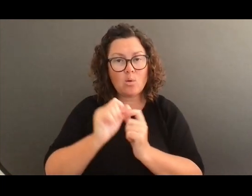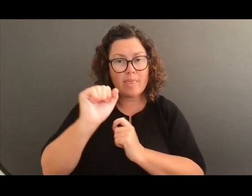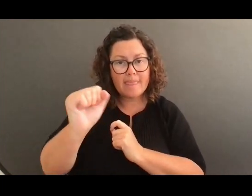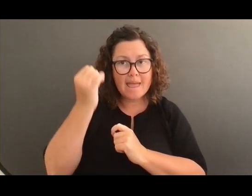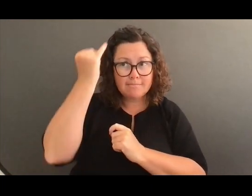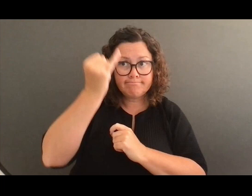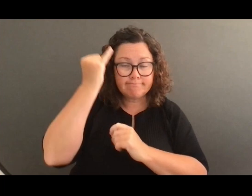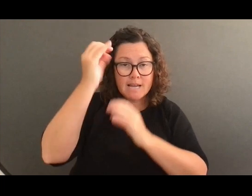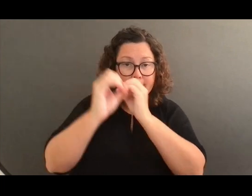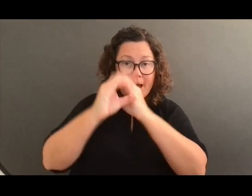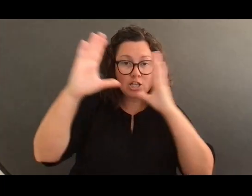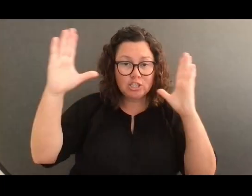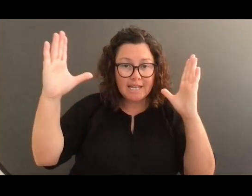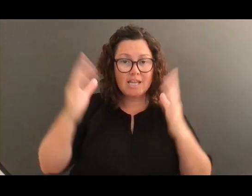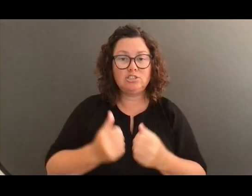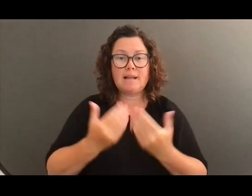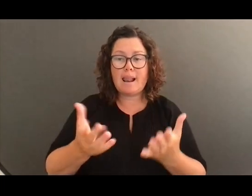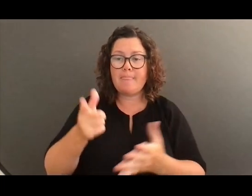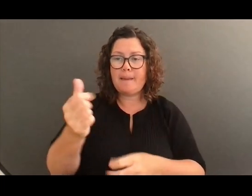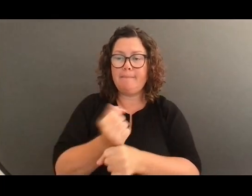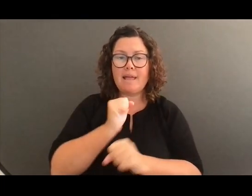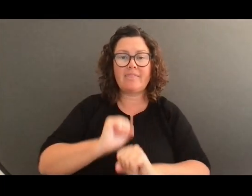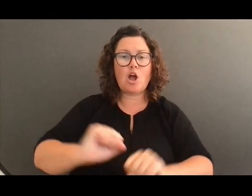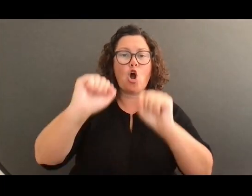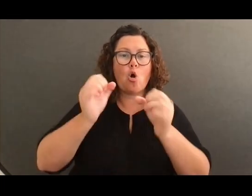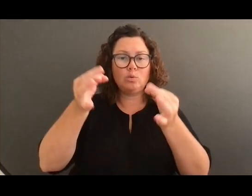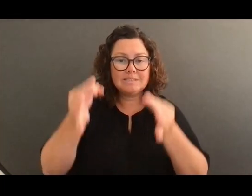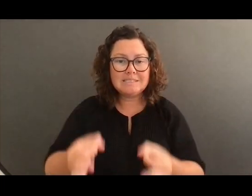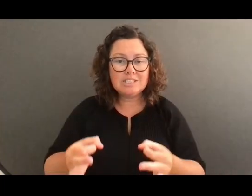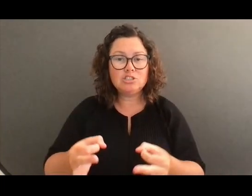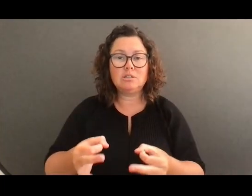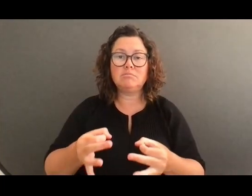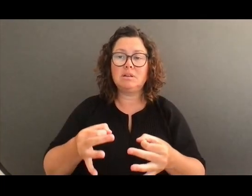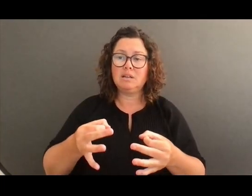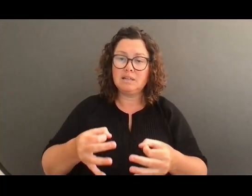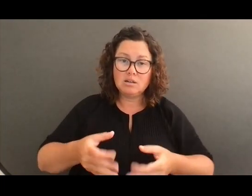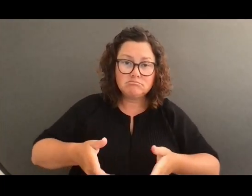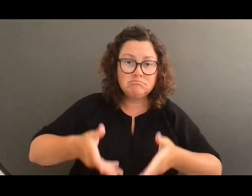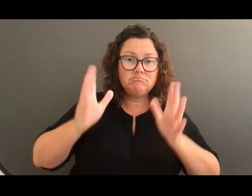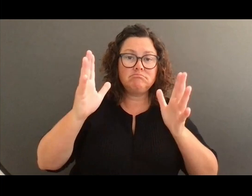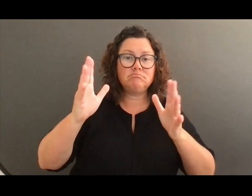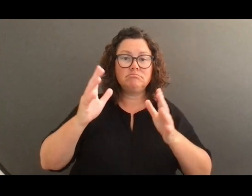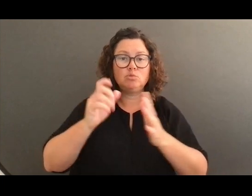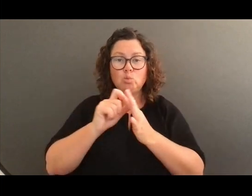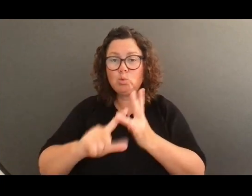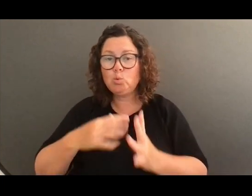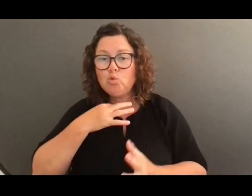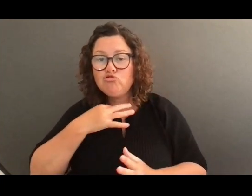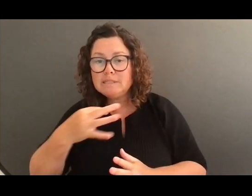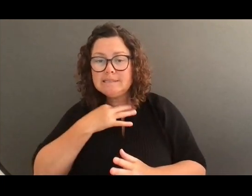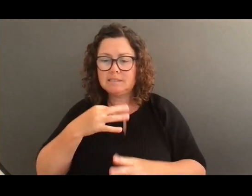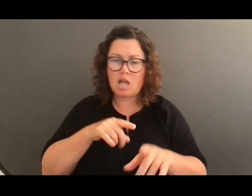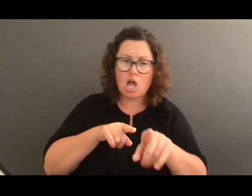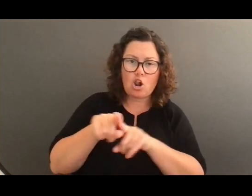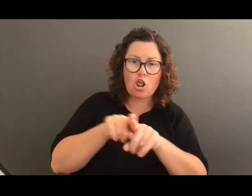encouraged, risk-taking is inevitable, and failure can be part of the process. So teachers can model and foster a